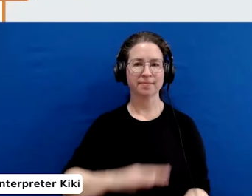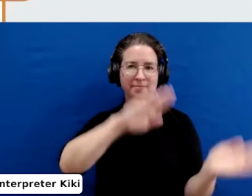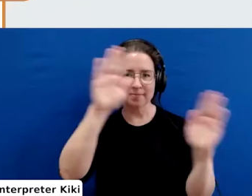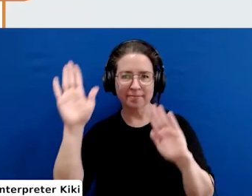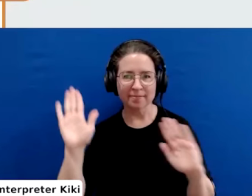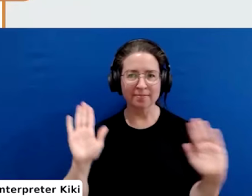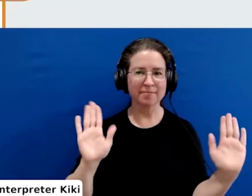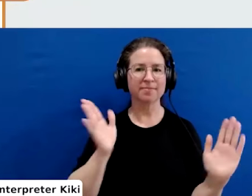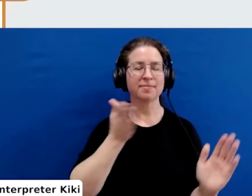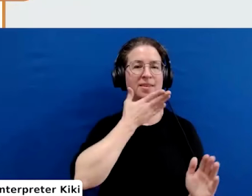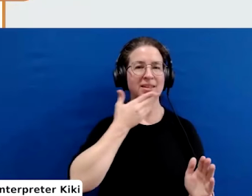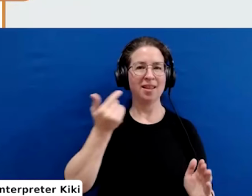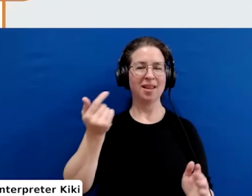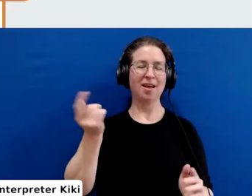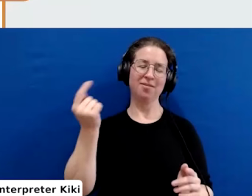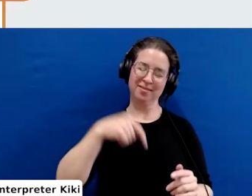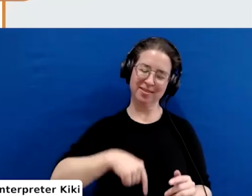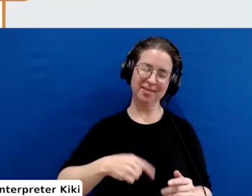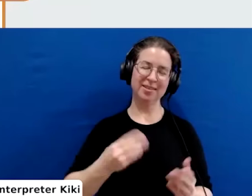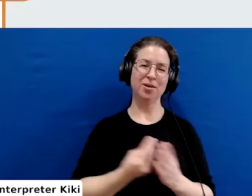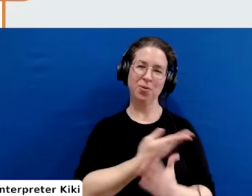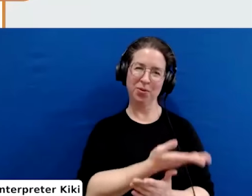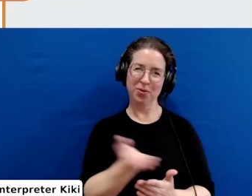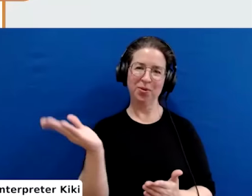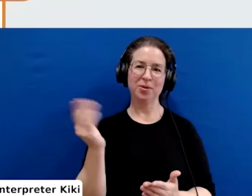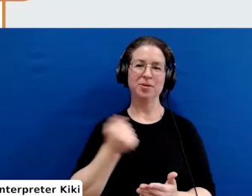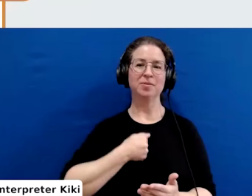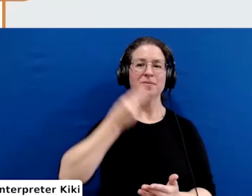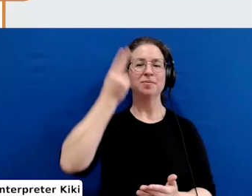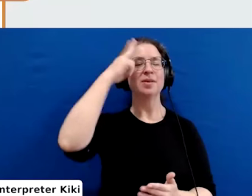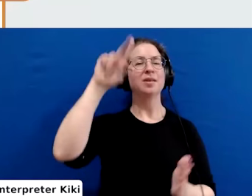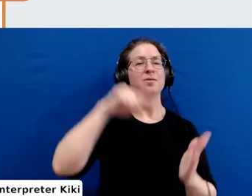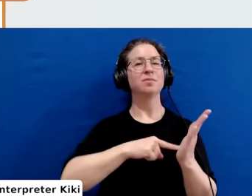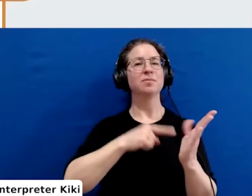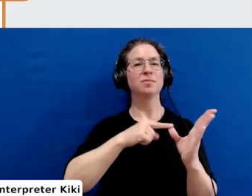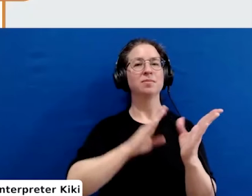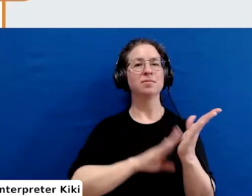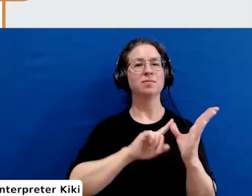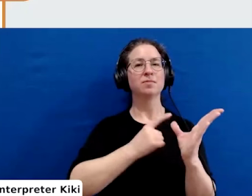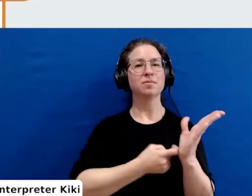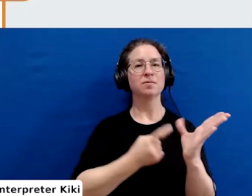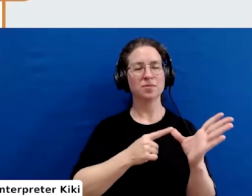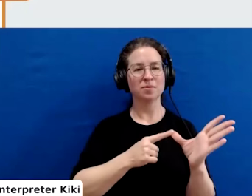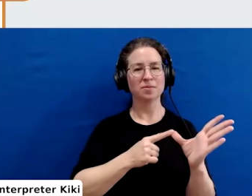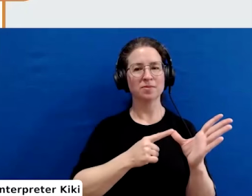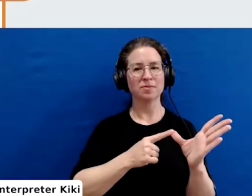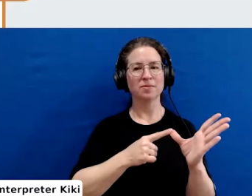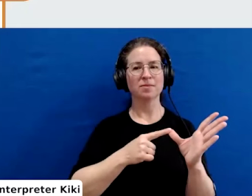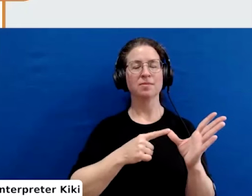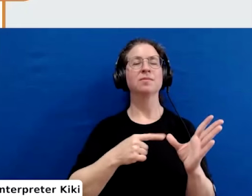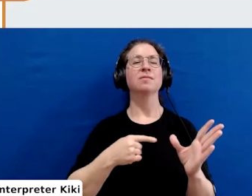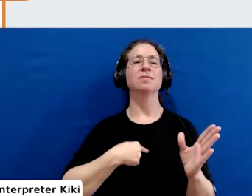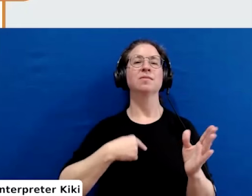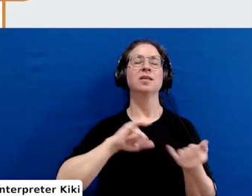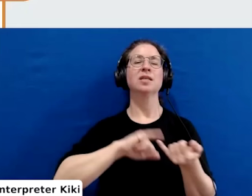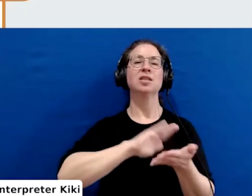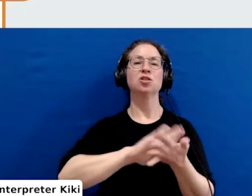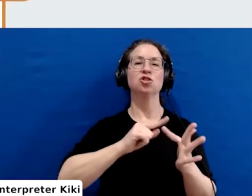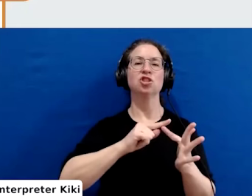It's lovely to be here. As Izzy mentioned, my name is Tamara McGregor, and my pronouns are she,